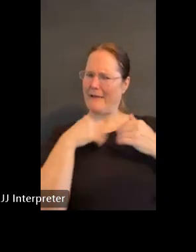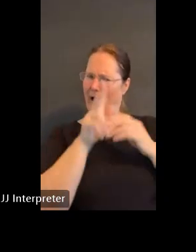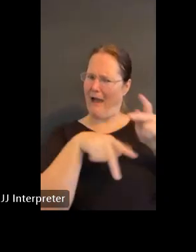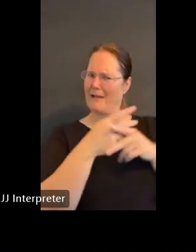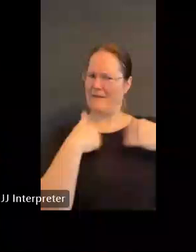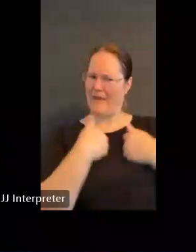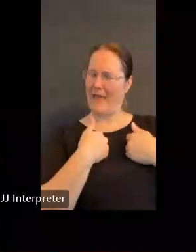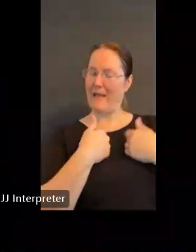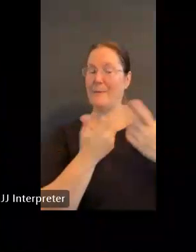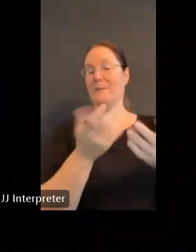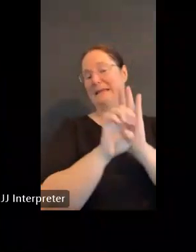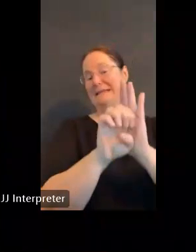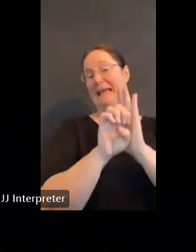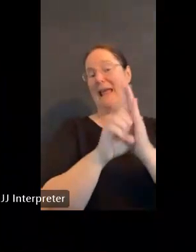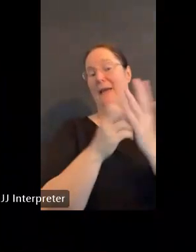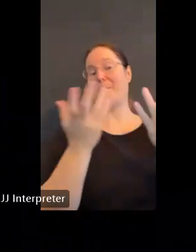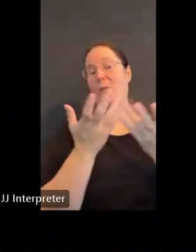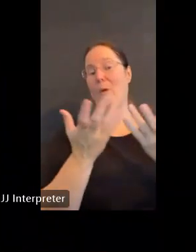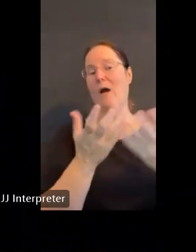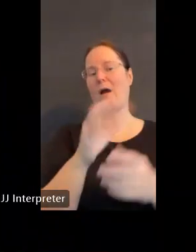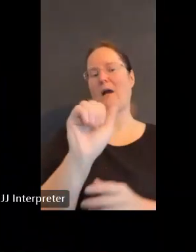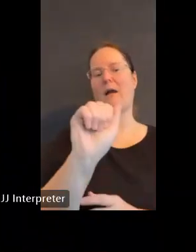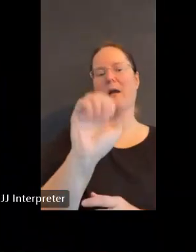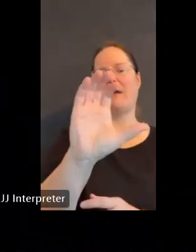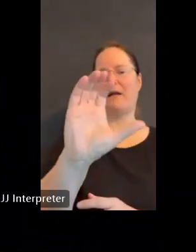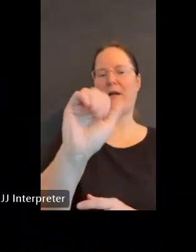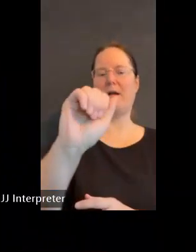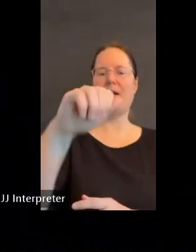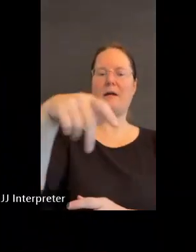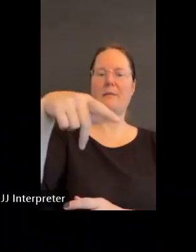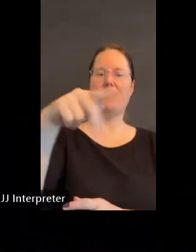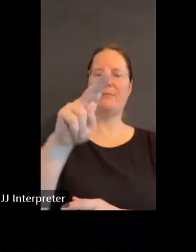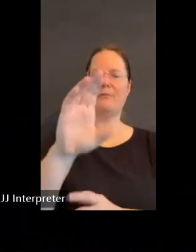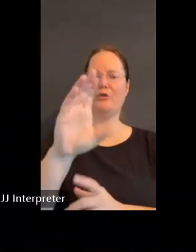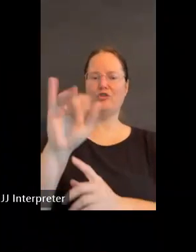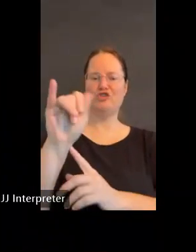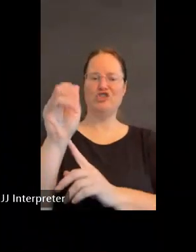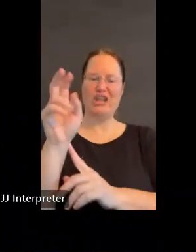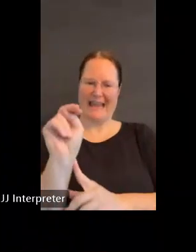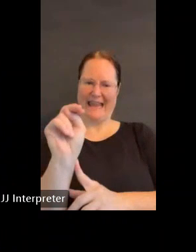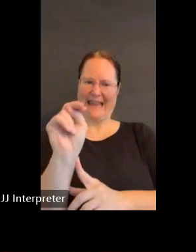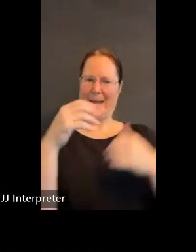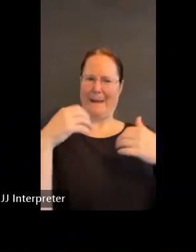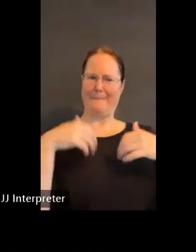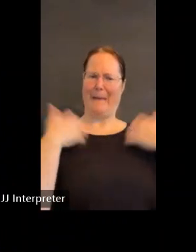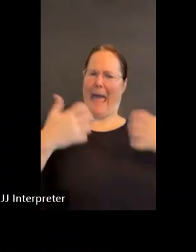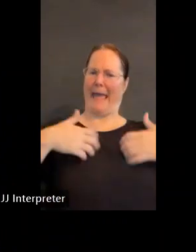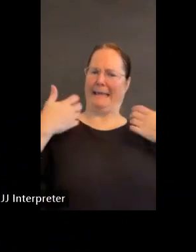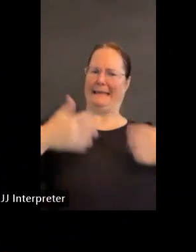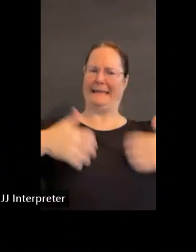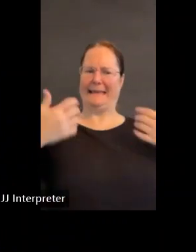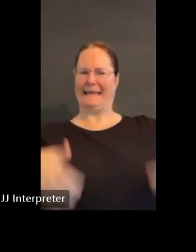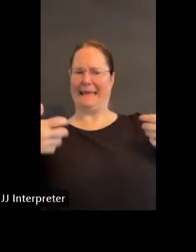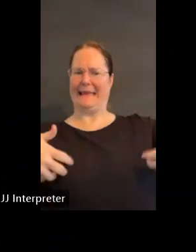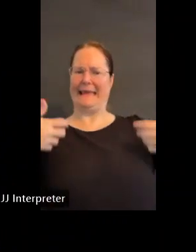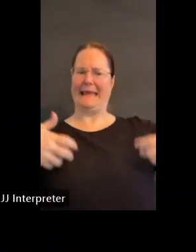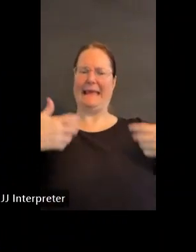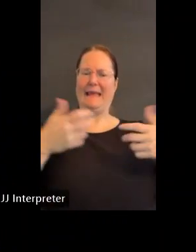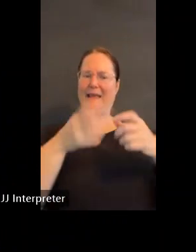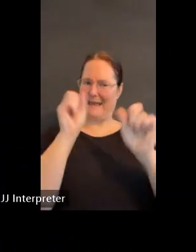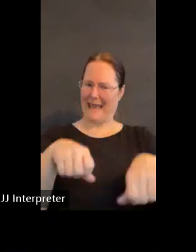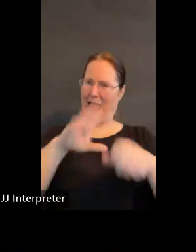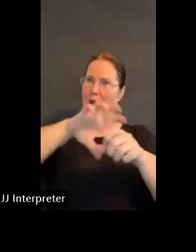example is a capuchin monkey. So they've got opposable thumbs, and they might be able to be trained. They can be trained to open a pill bottle